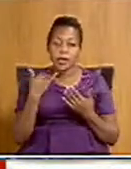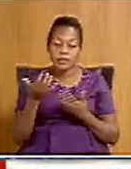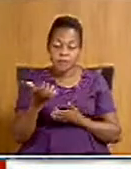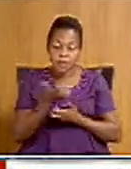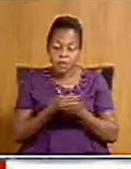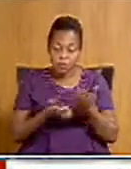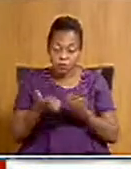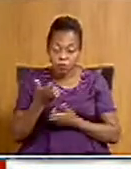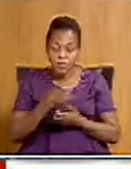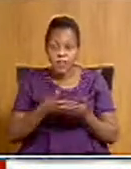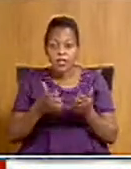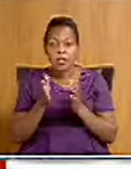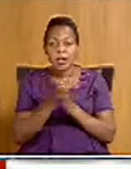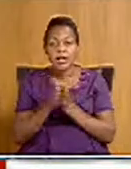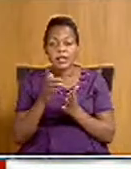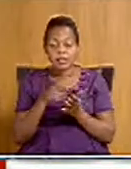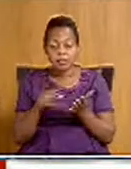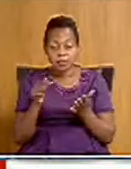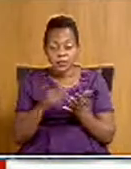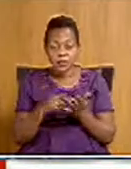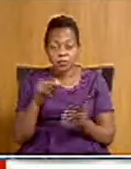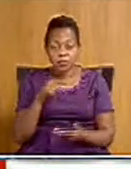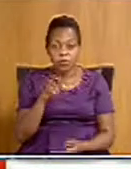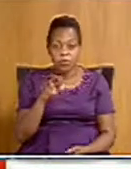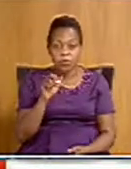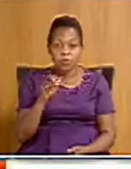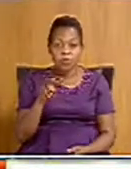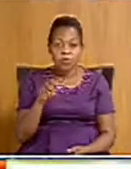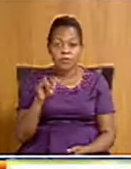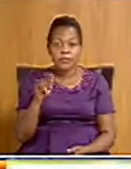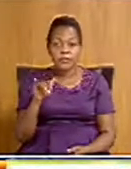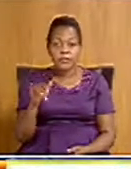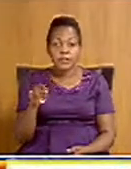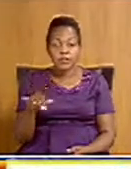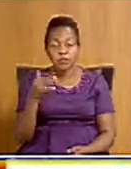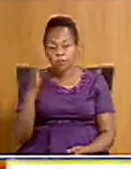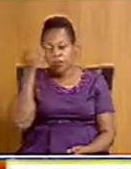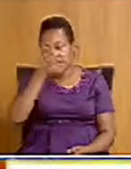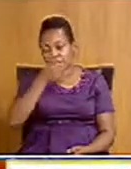and strategic center of gravity of the African race? Where is it?